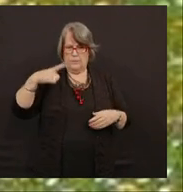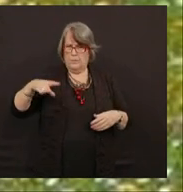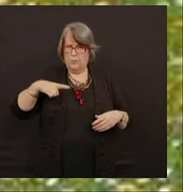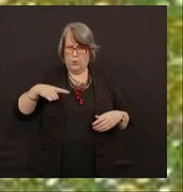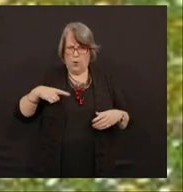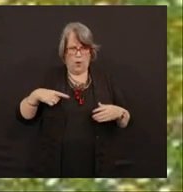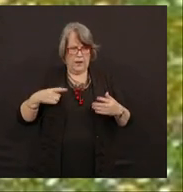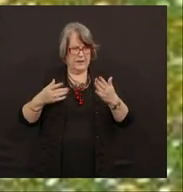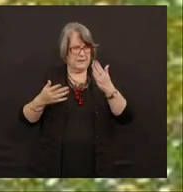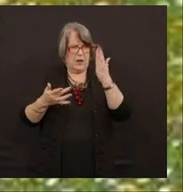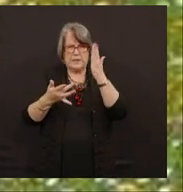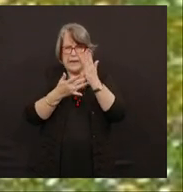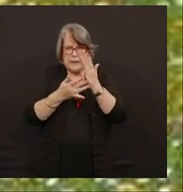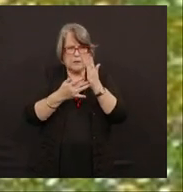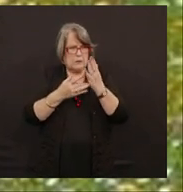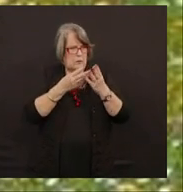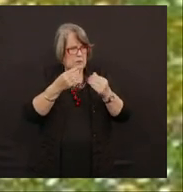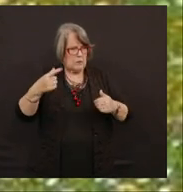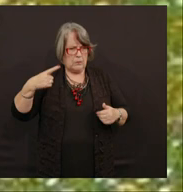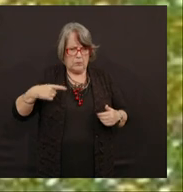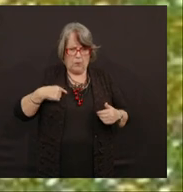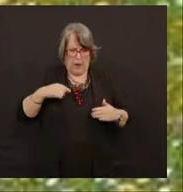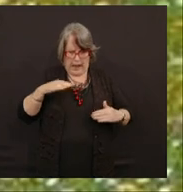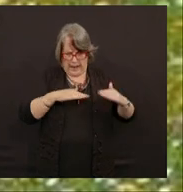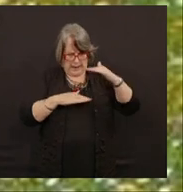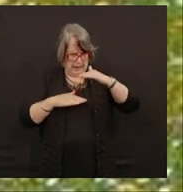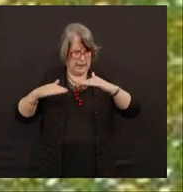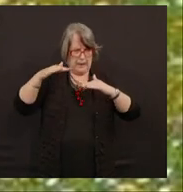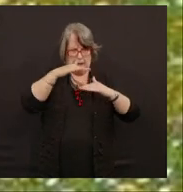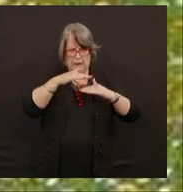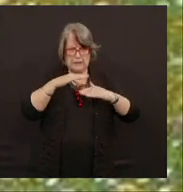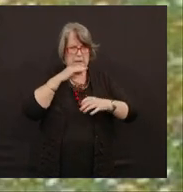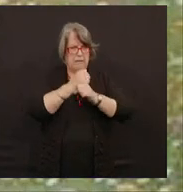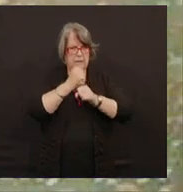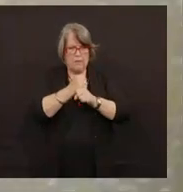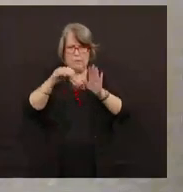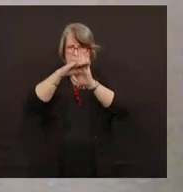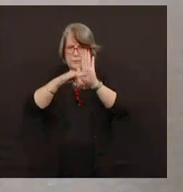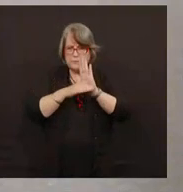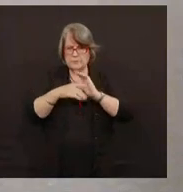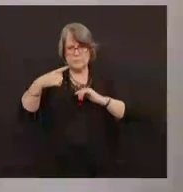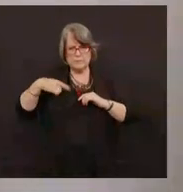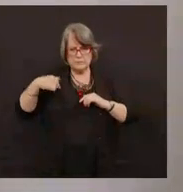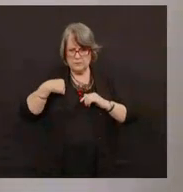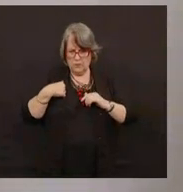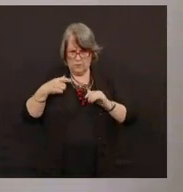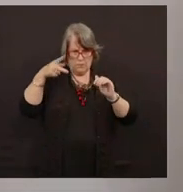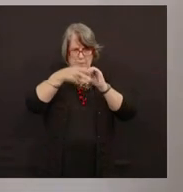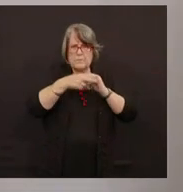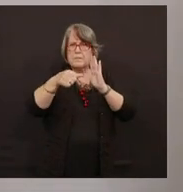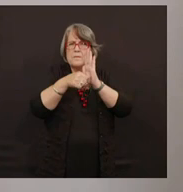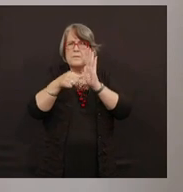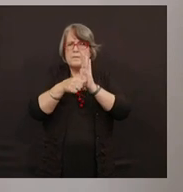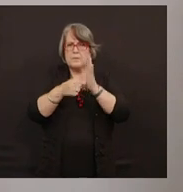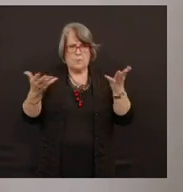such technocratic solutions? Why have we got so many layers and layers of bureaucracy? Why are we cutting costs?